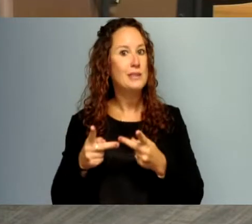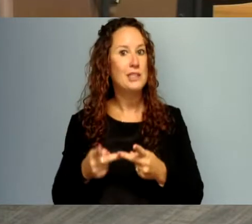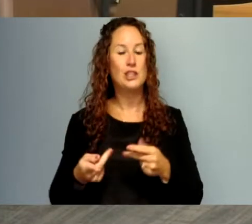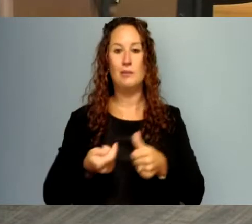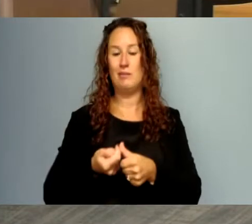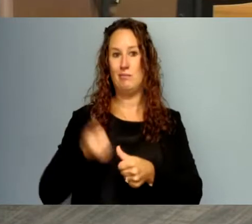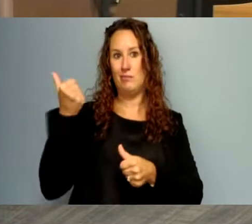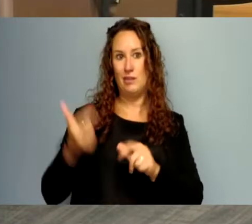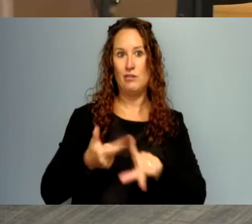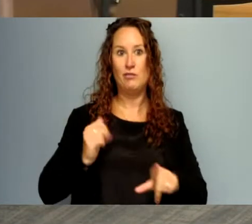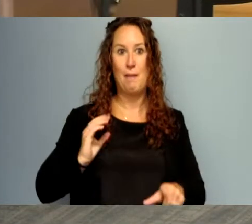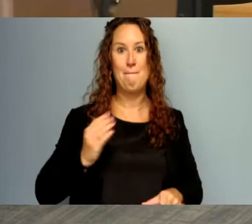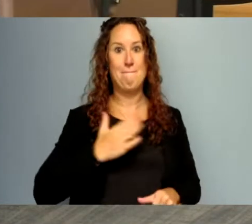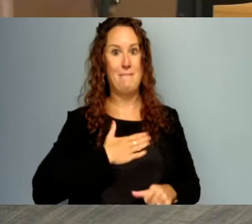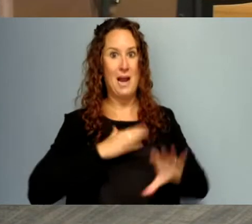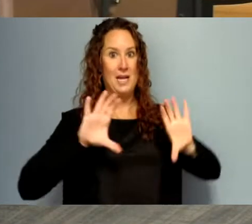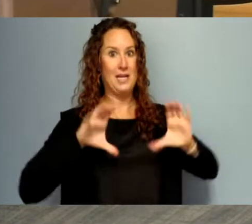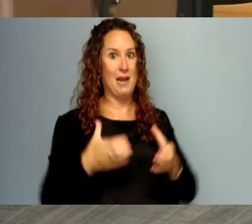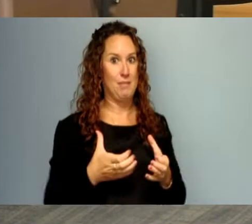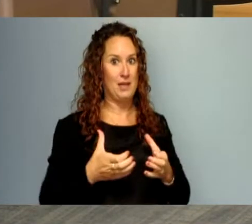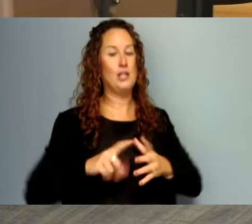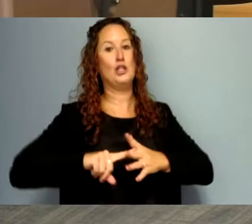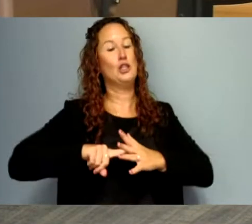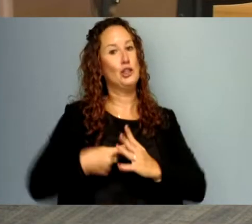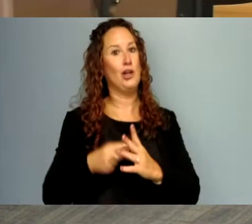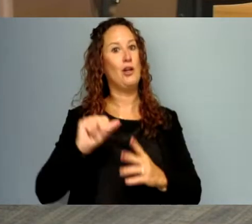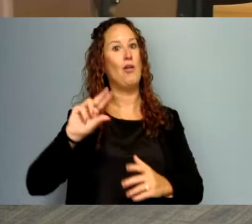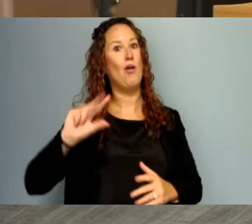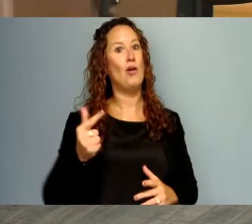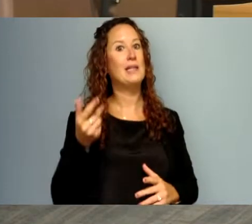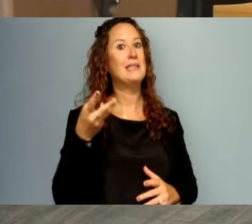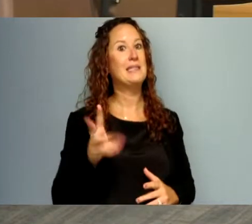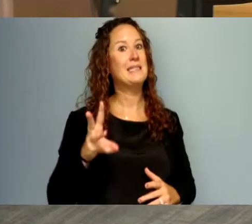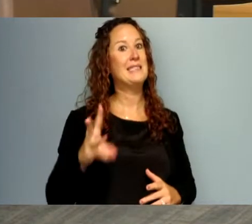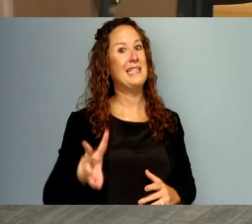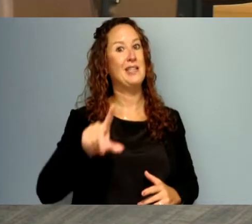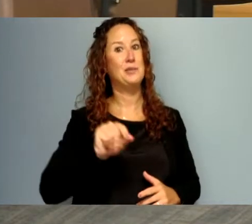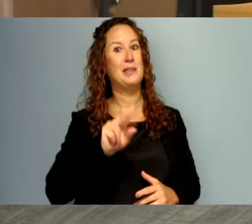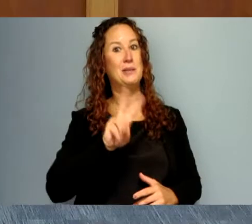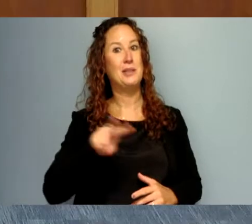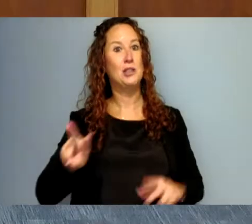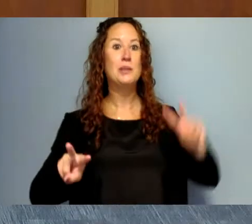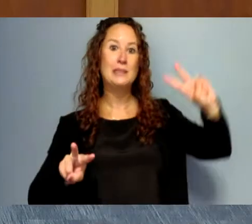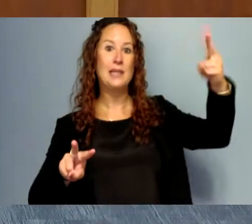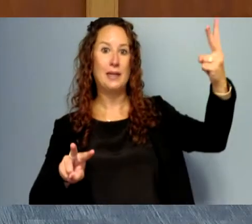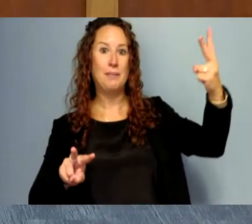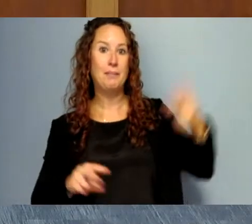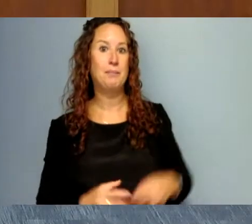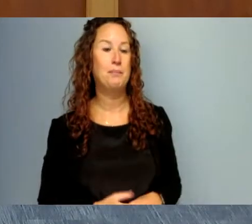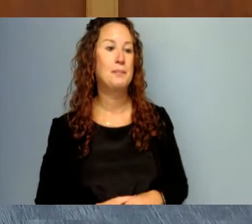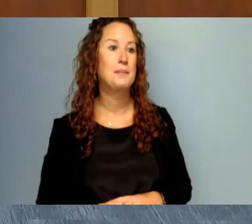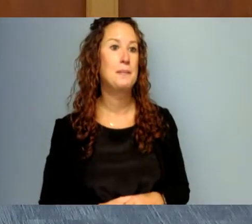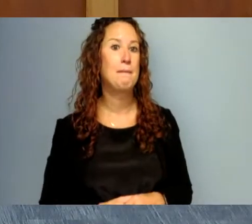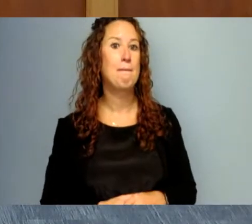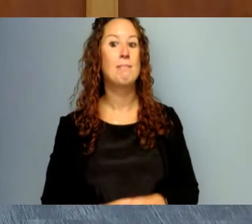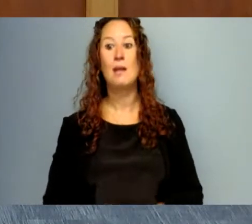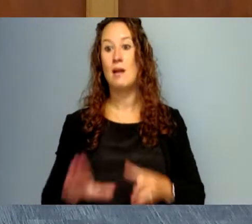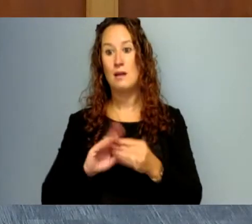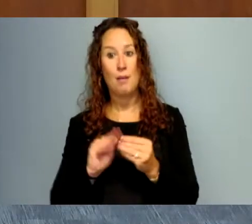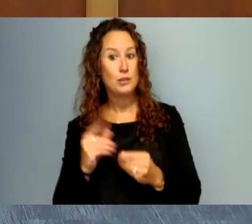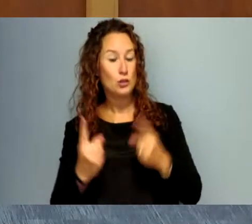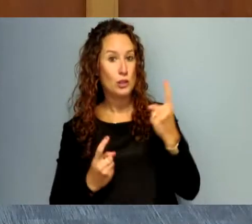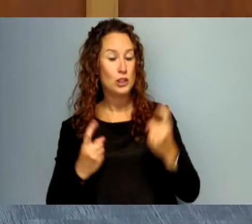manning table effective August the 16th of 2022. Second. Okay. Comments or